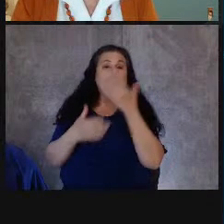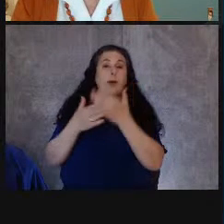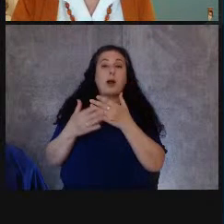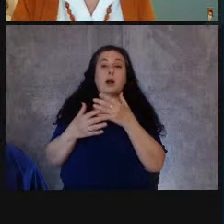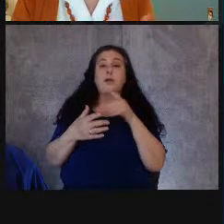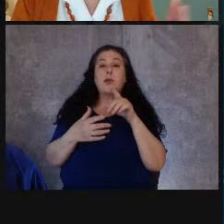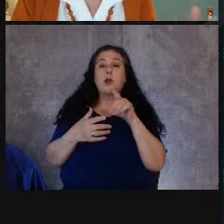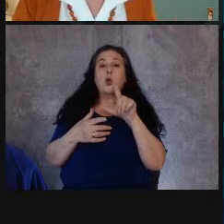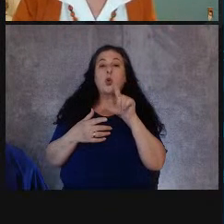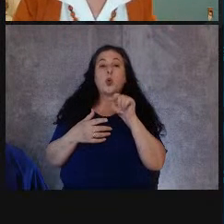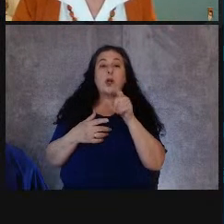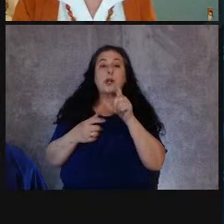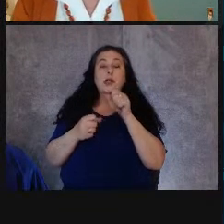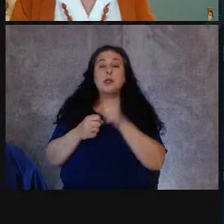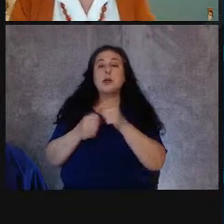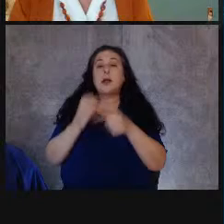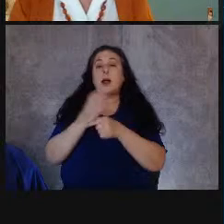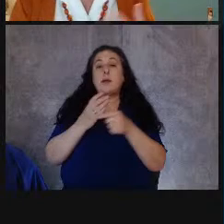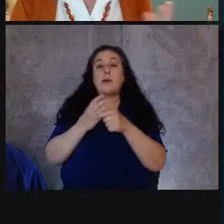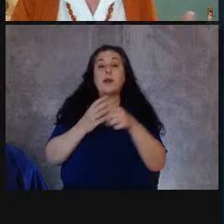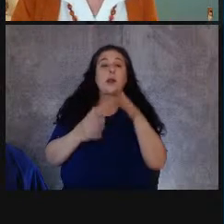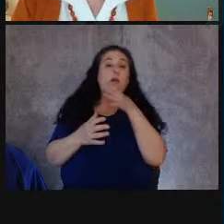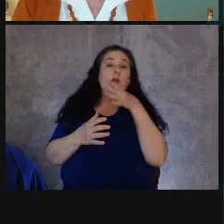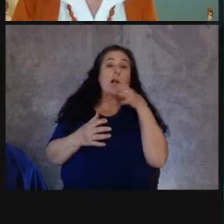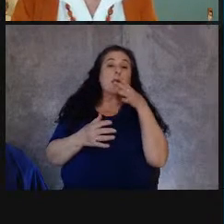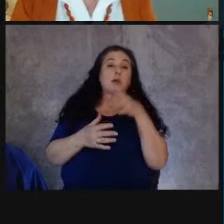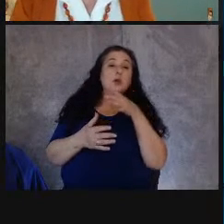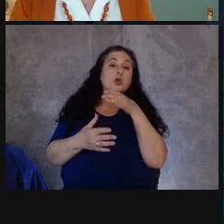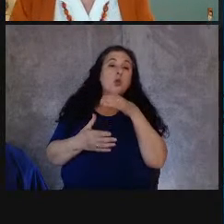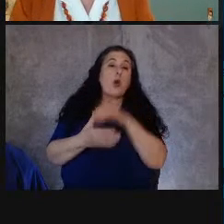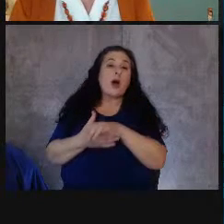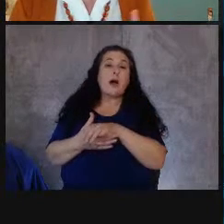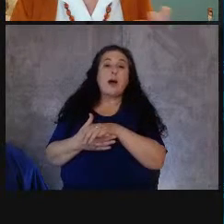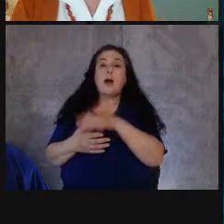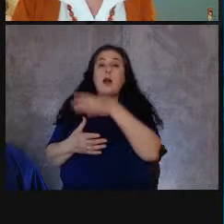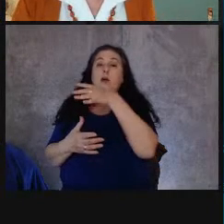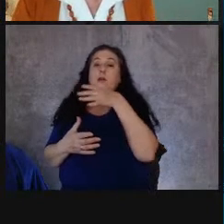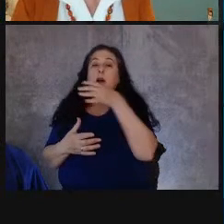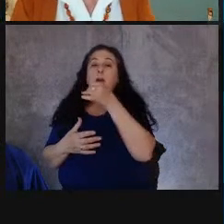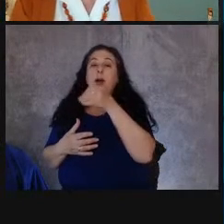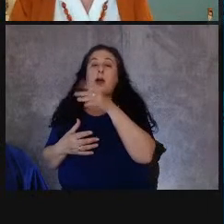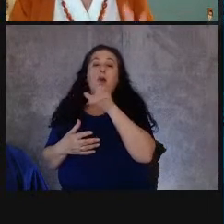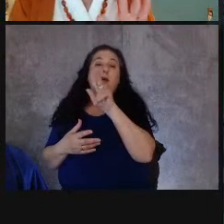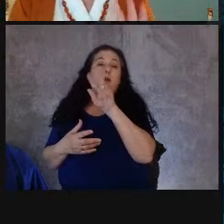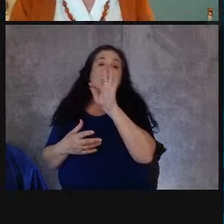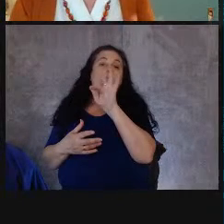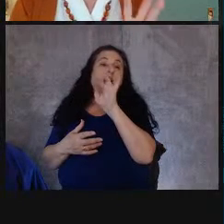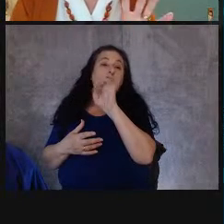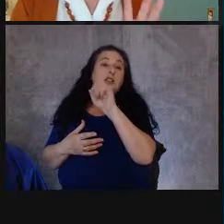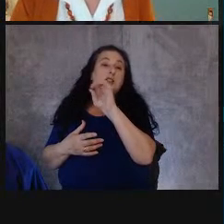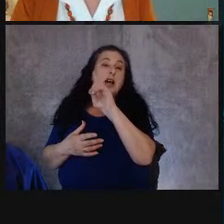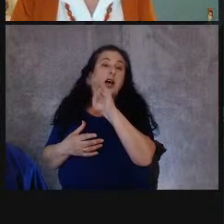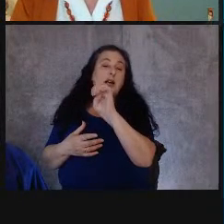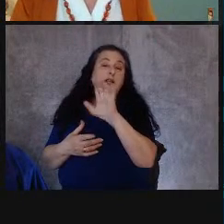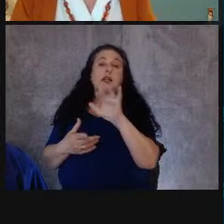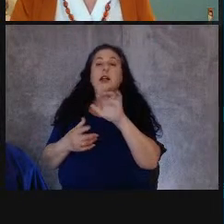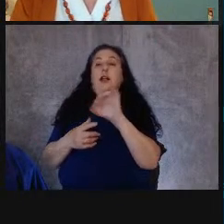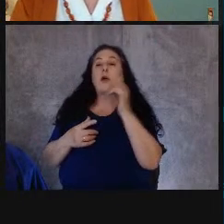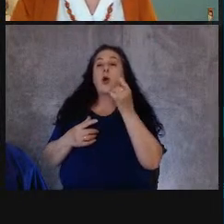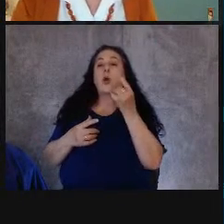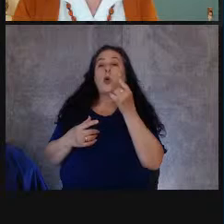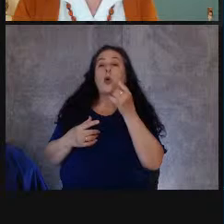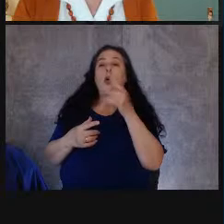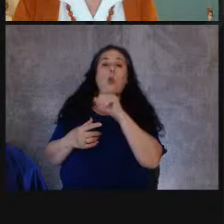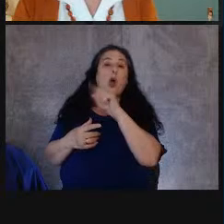20th century. Magazines like The Farmer's Wife or Farm and Fireside, Wallace's Farmer, they would always